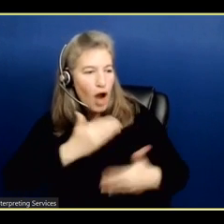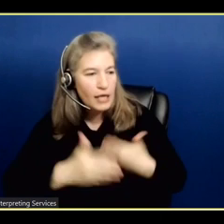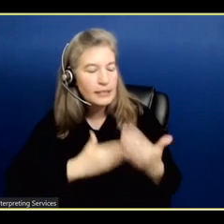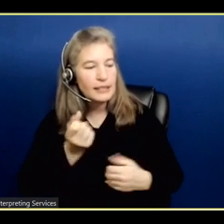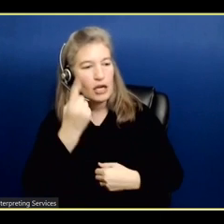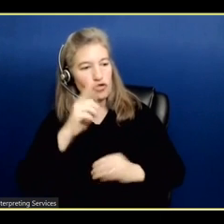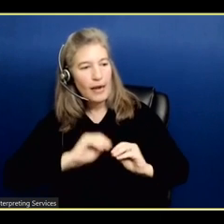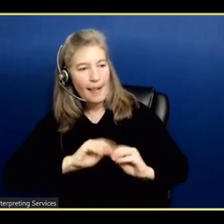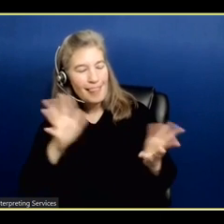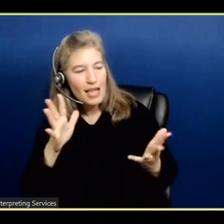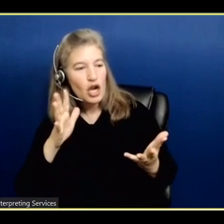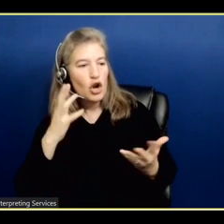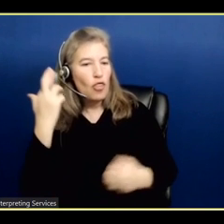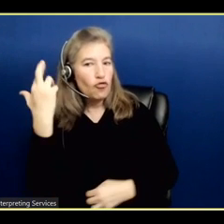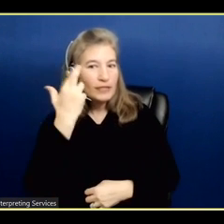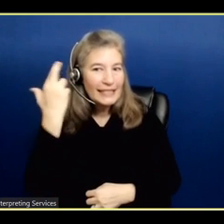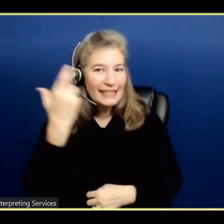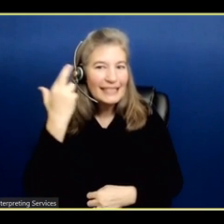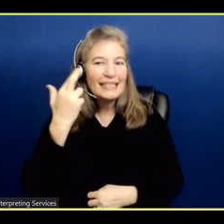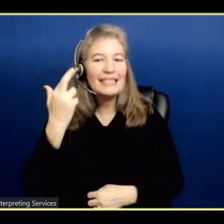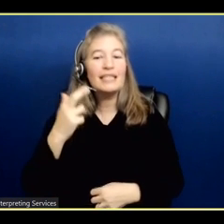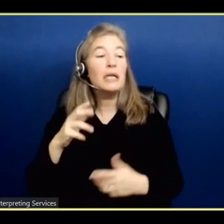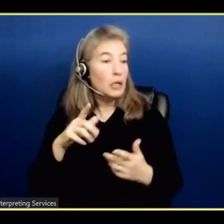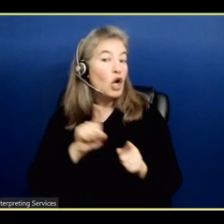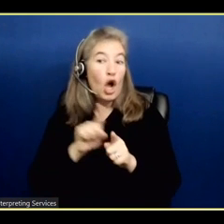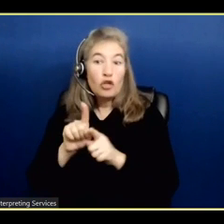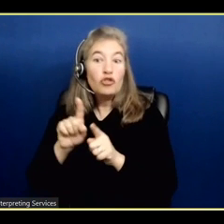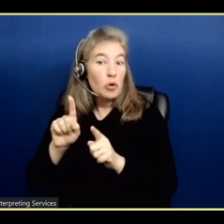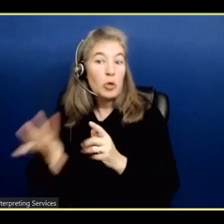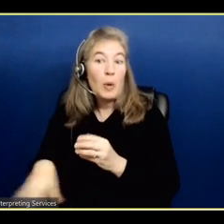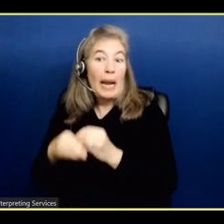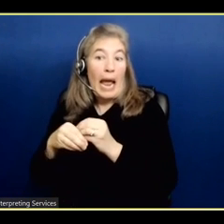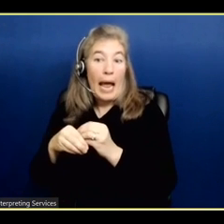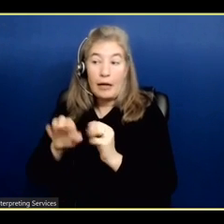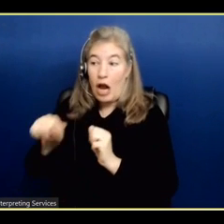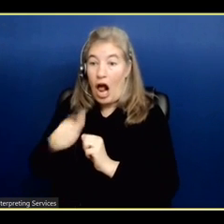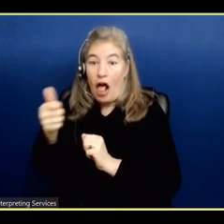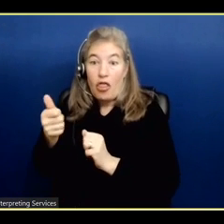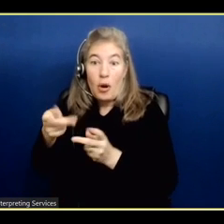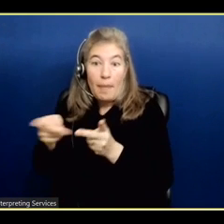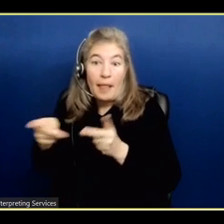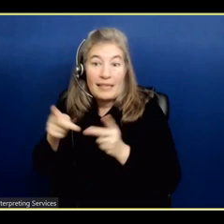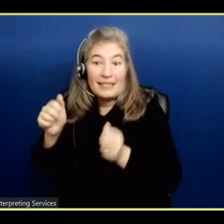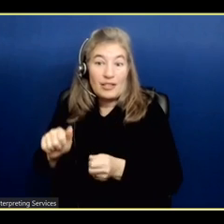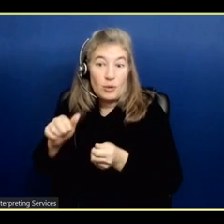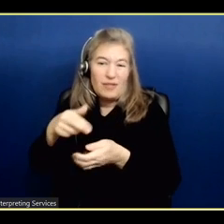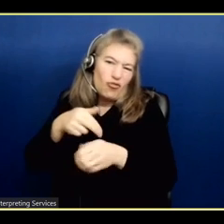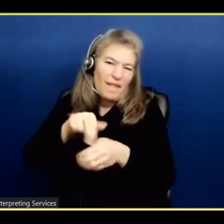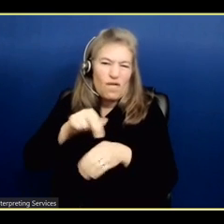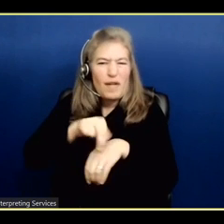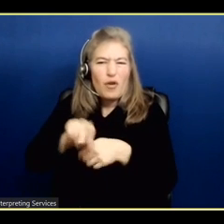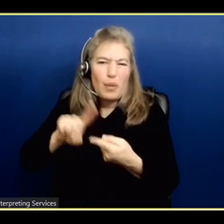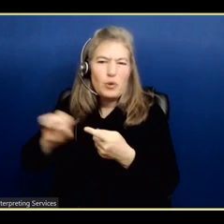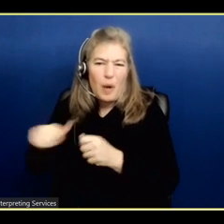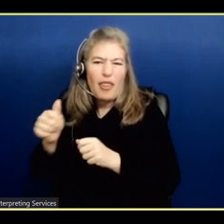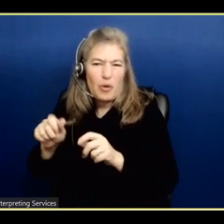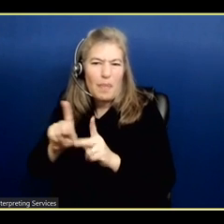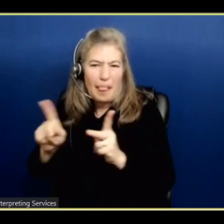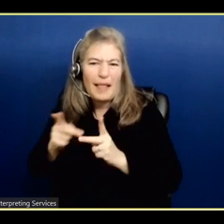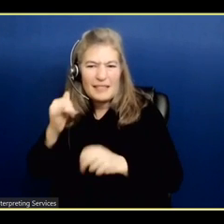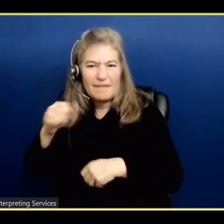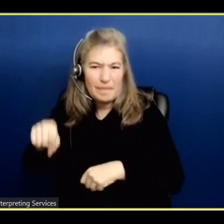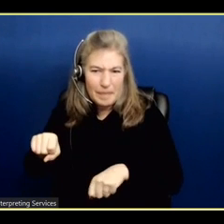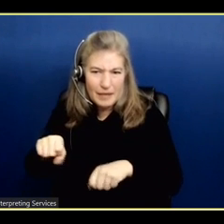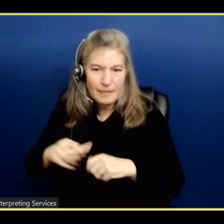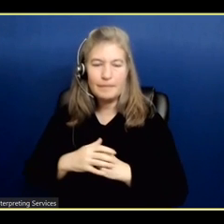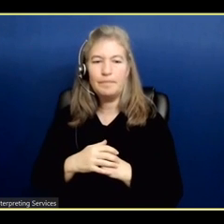again, if you can refer them to other places, that's incredibly helpful. And finally, have short, medium, and long-term plans. You know,